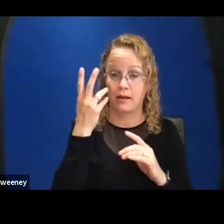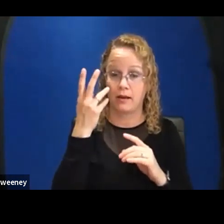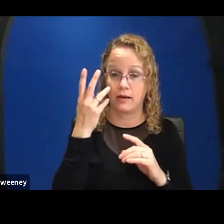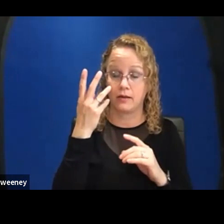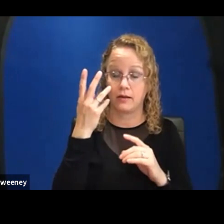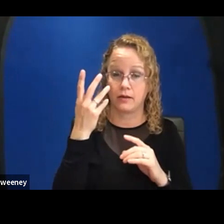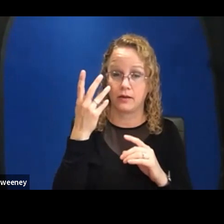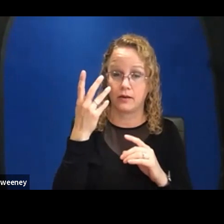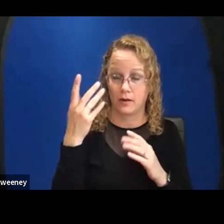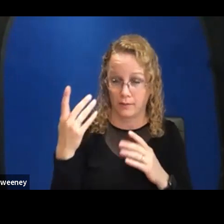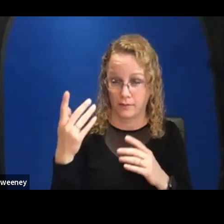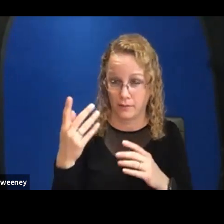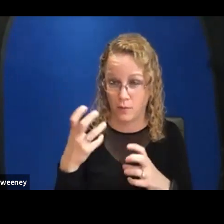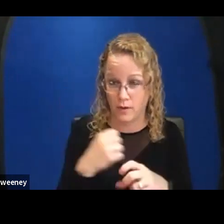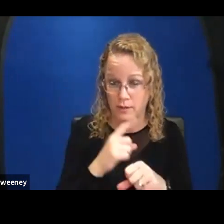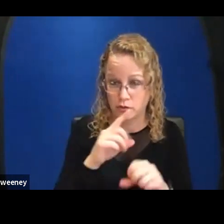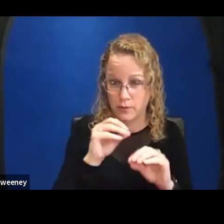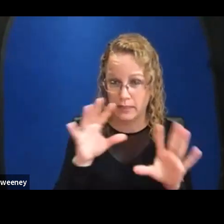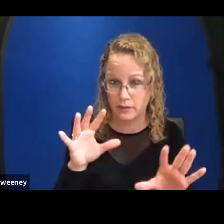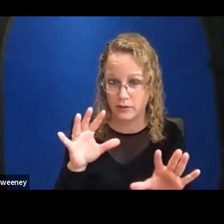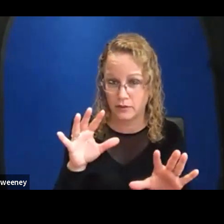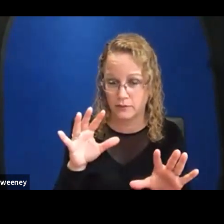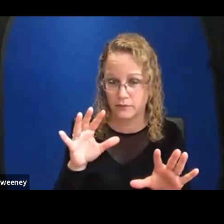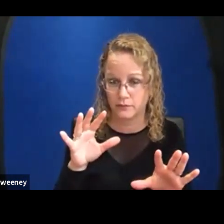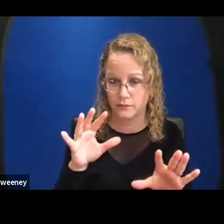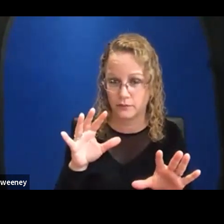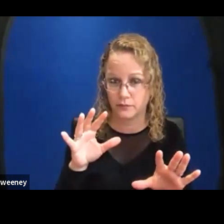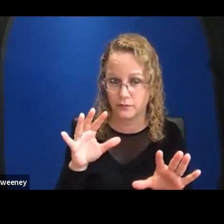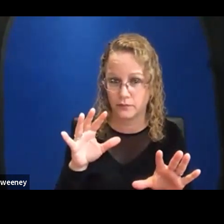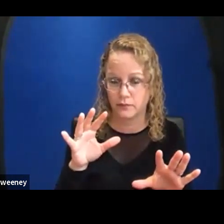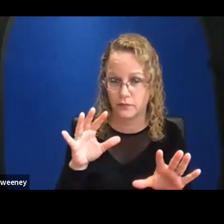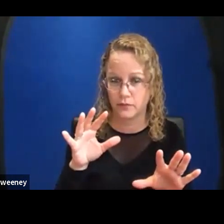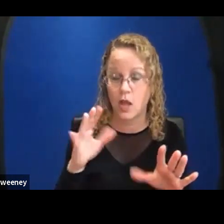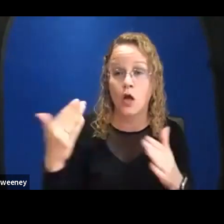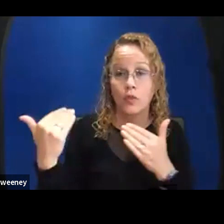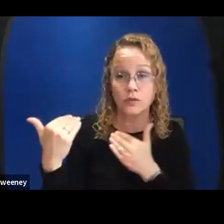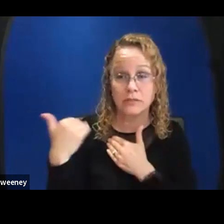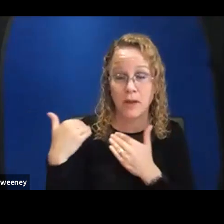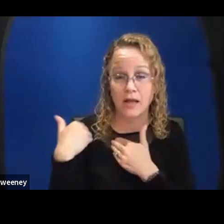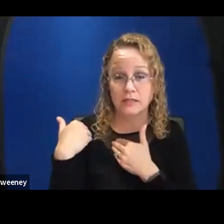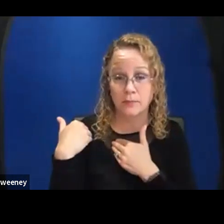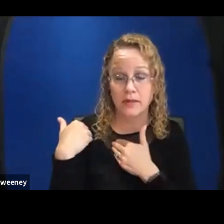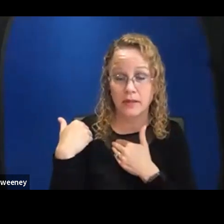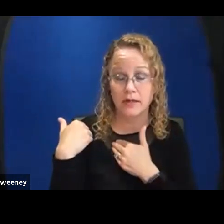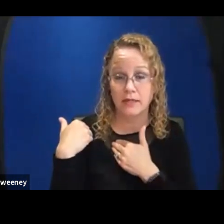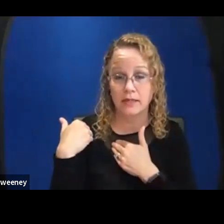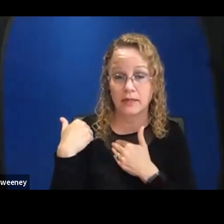sure I'm clear about this, of getting those services to every community rests on